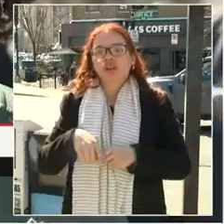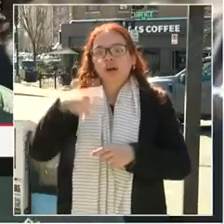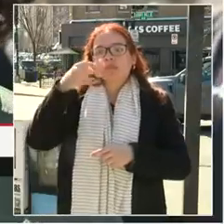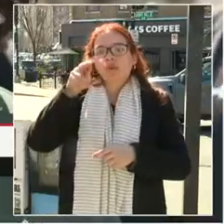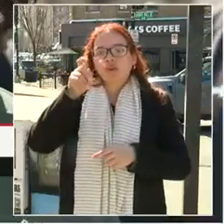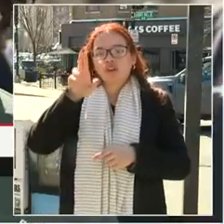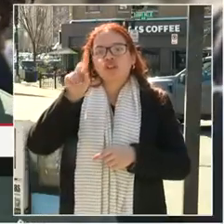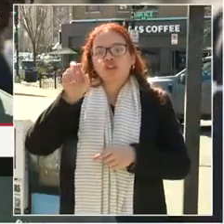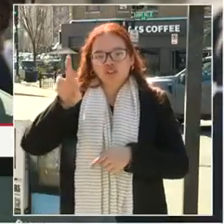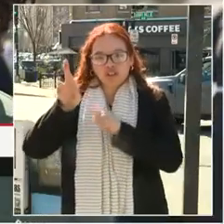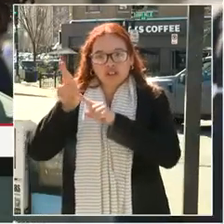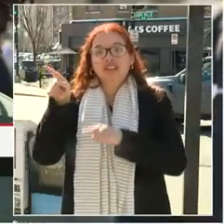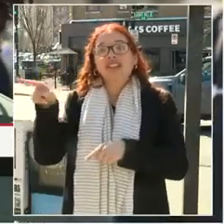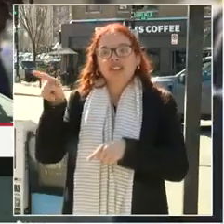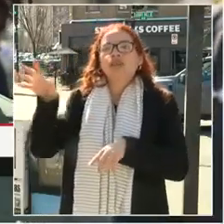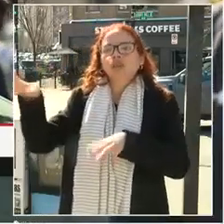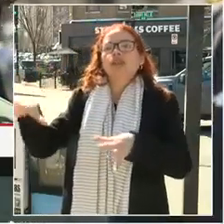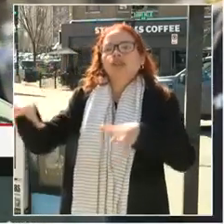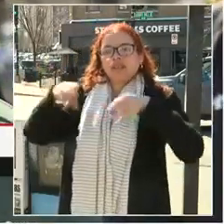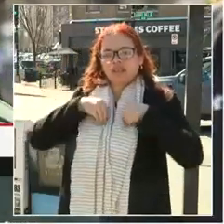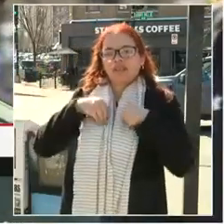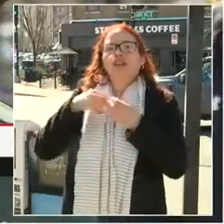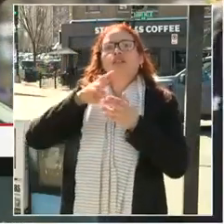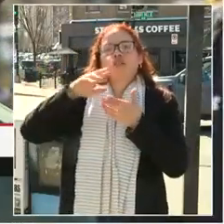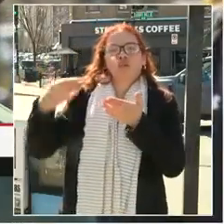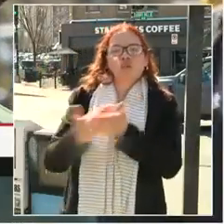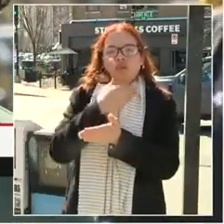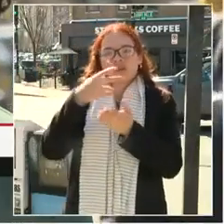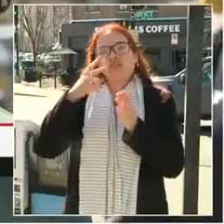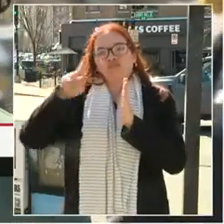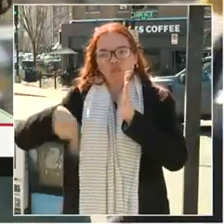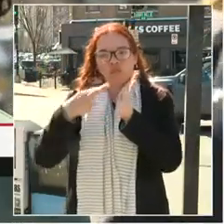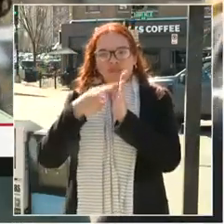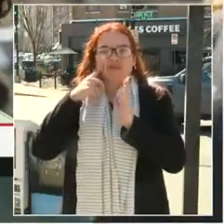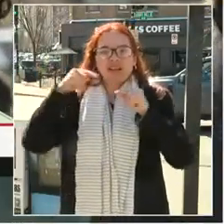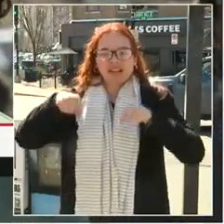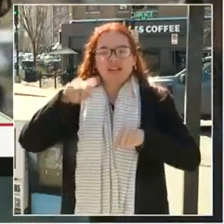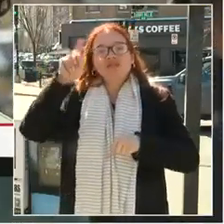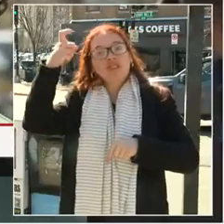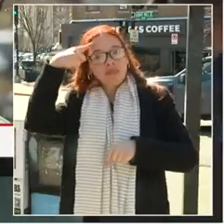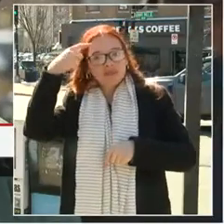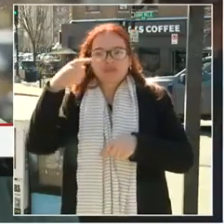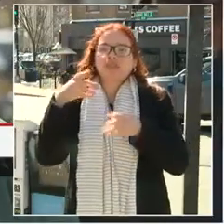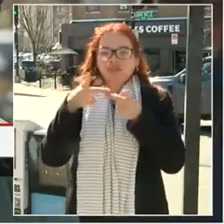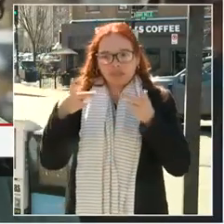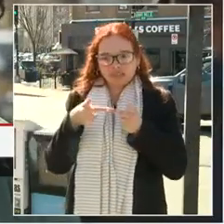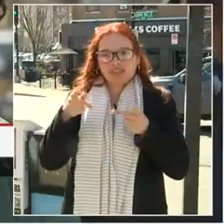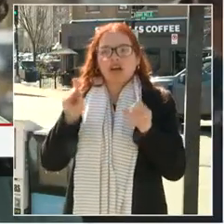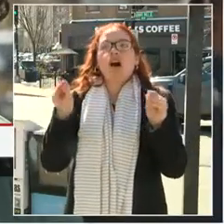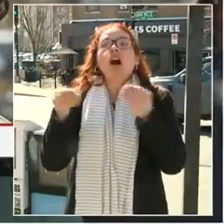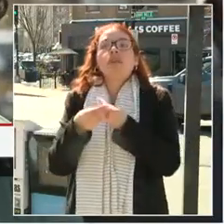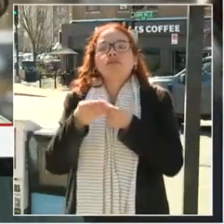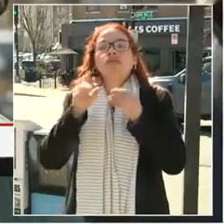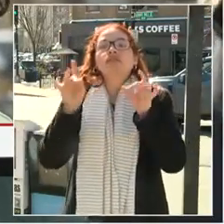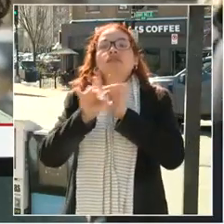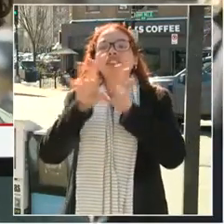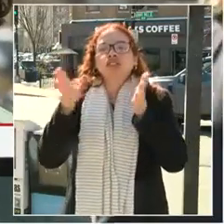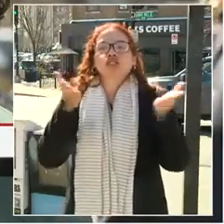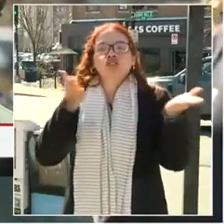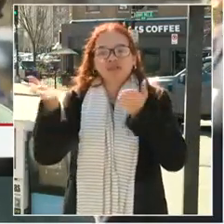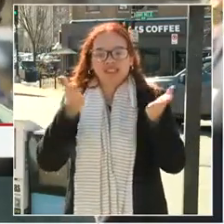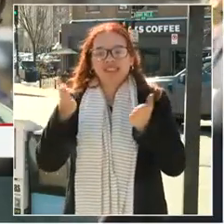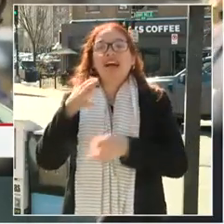is taking on a new role in D.C. government. She's now the Director of the Office of Victim Services and